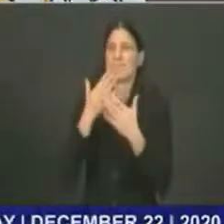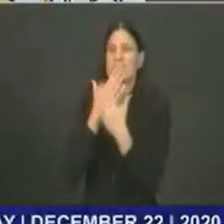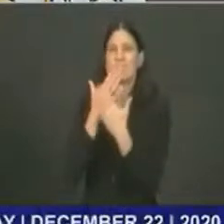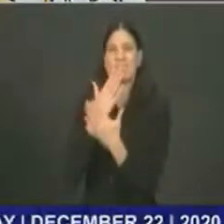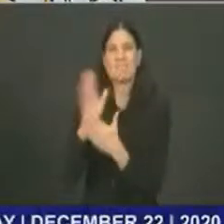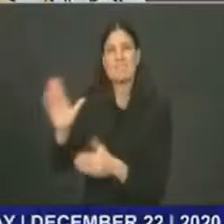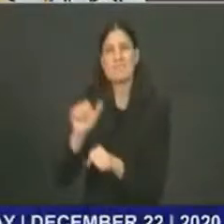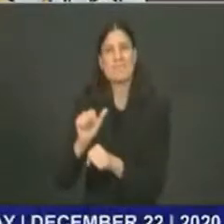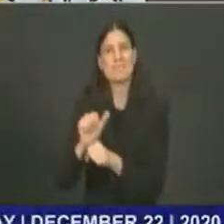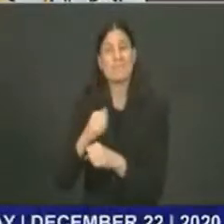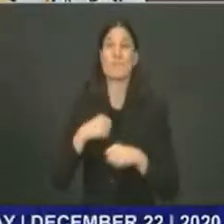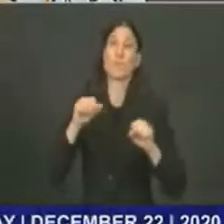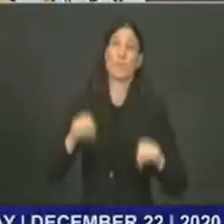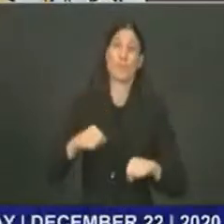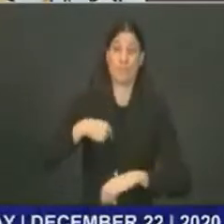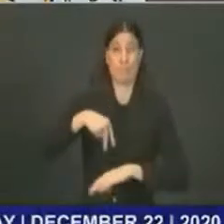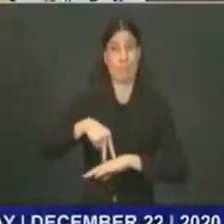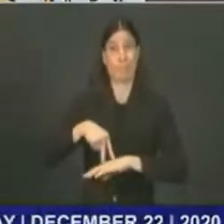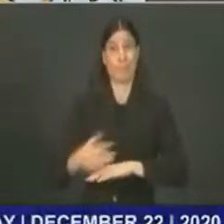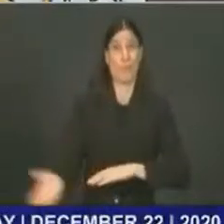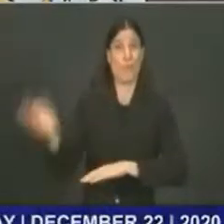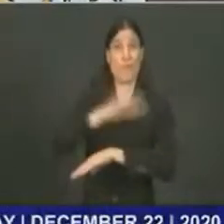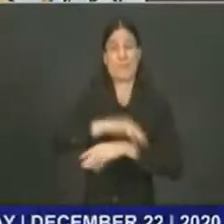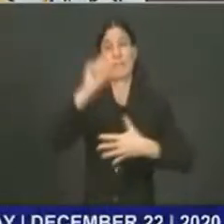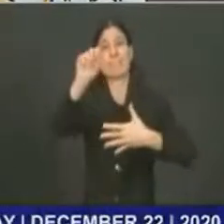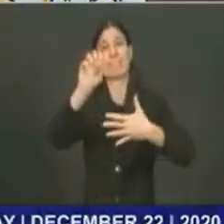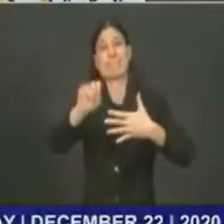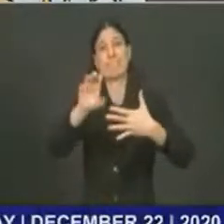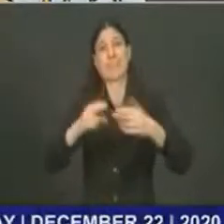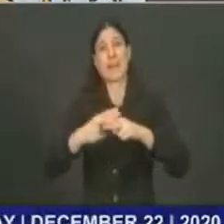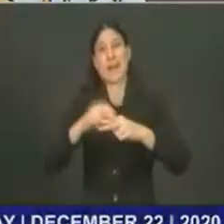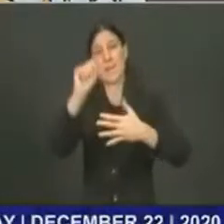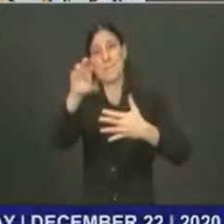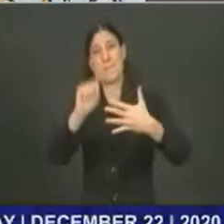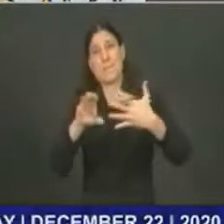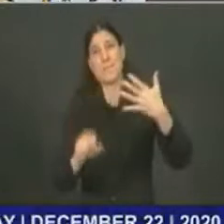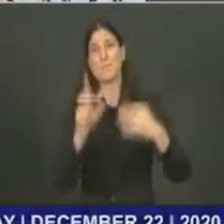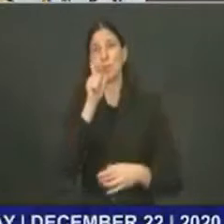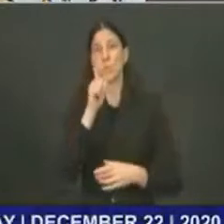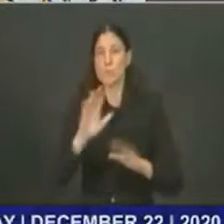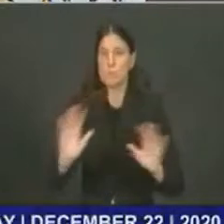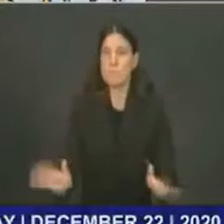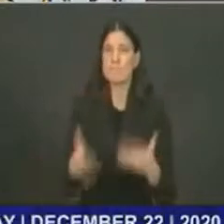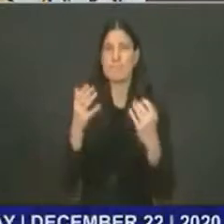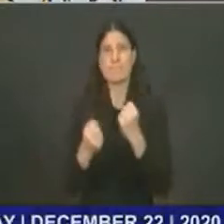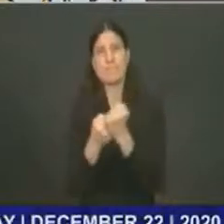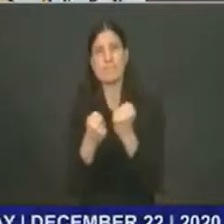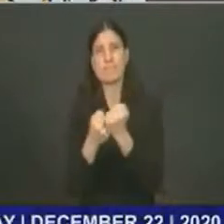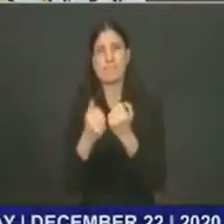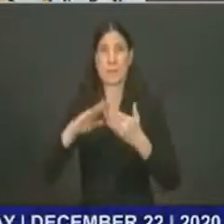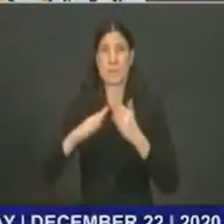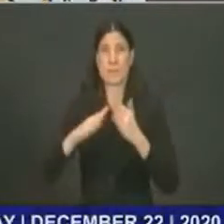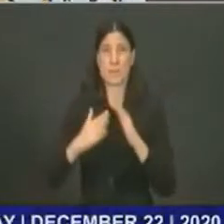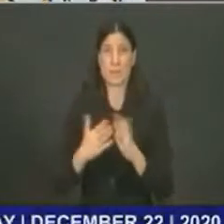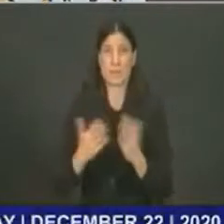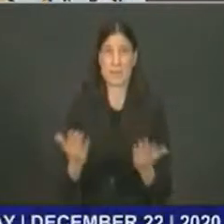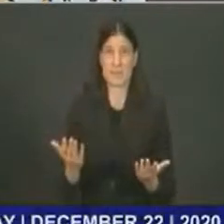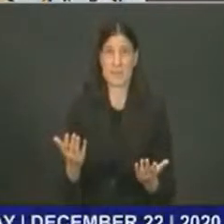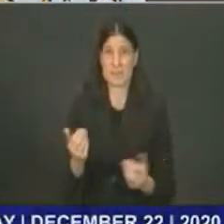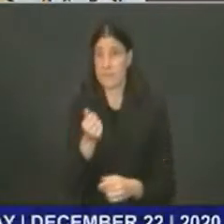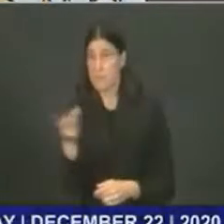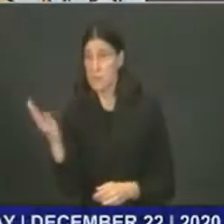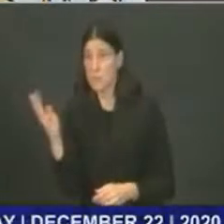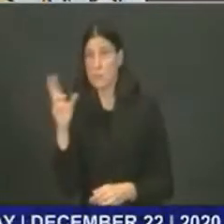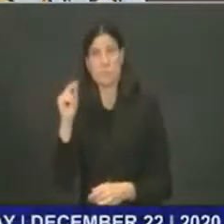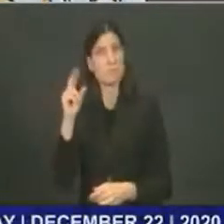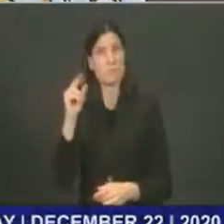are thousands of unsung heroes. Custodial staff. Every Friday, I work late